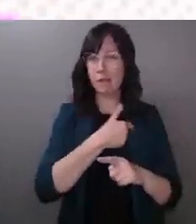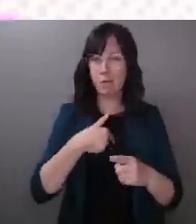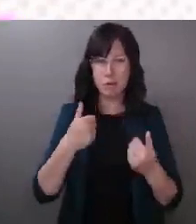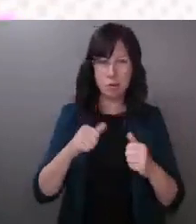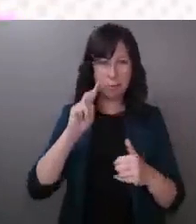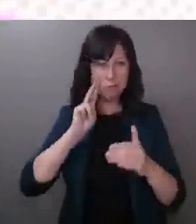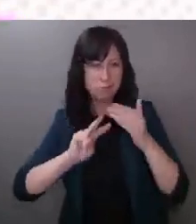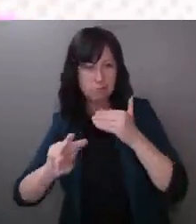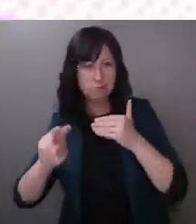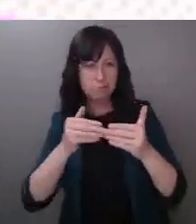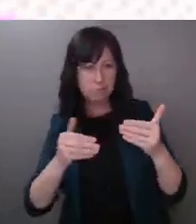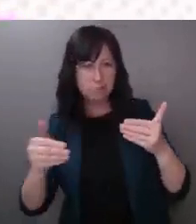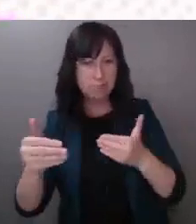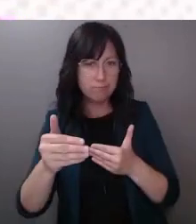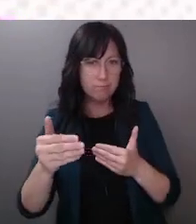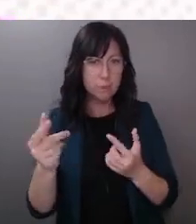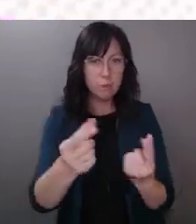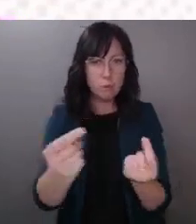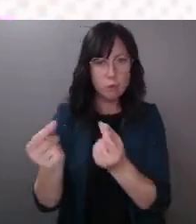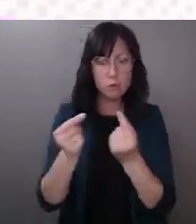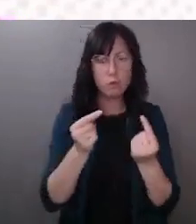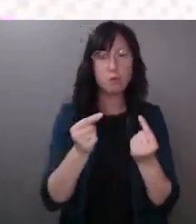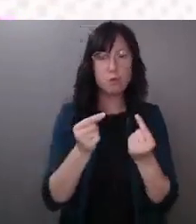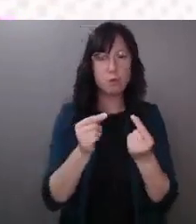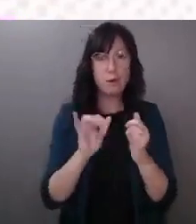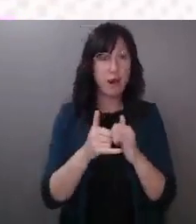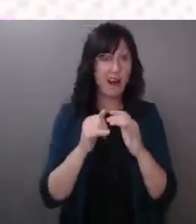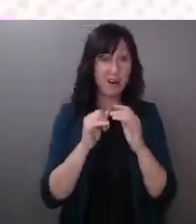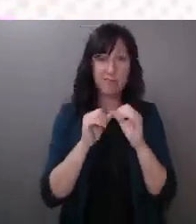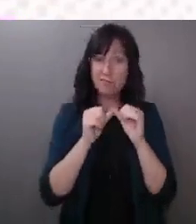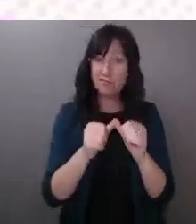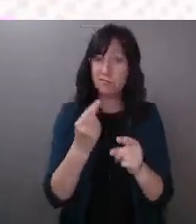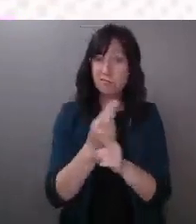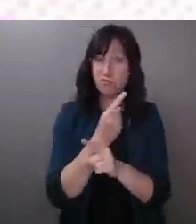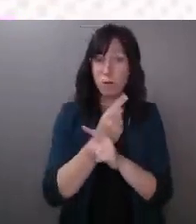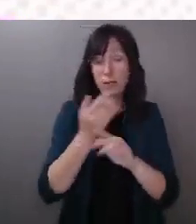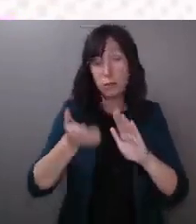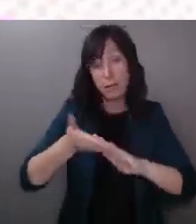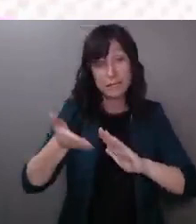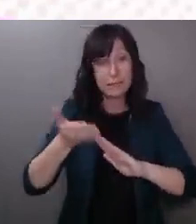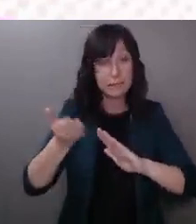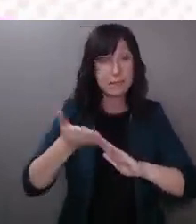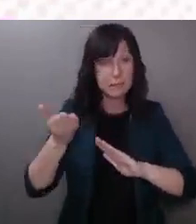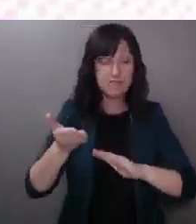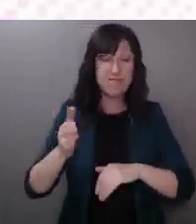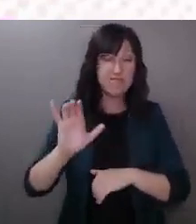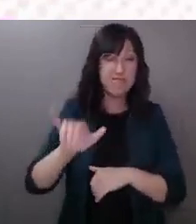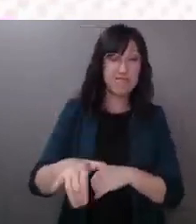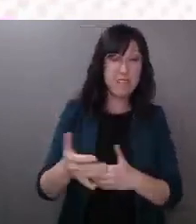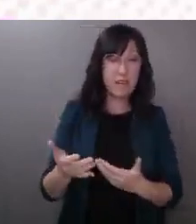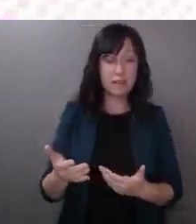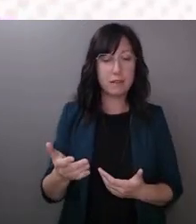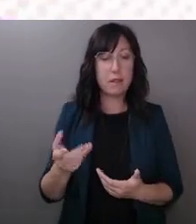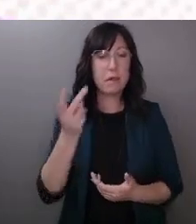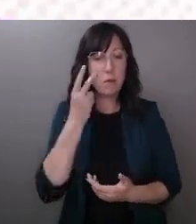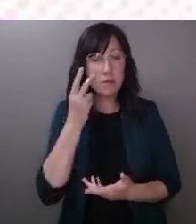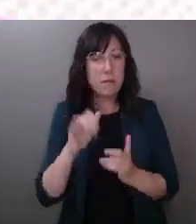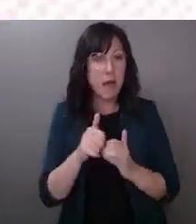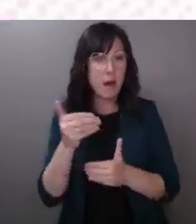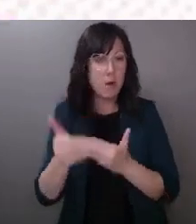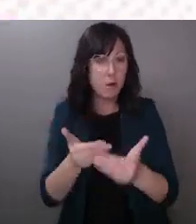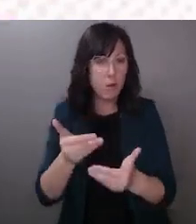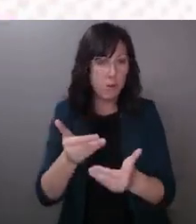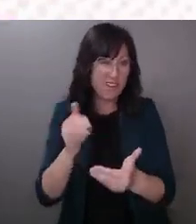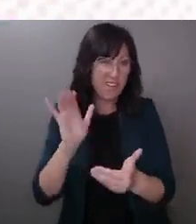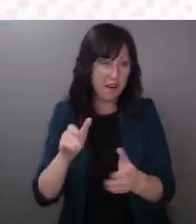proactive measures in terms of maintenance. That's what we'll do. We have to see how we do that. And that's what we're working on